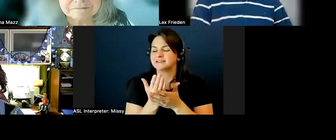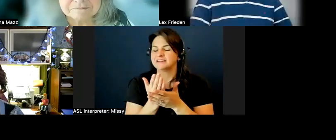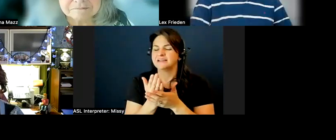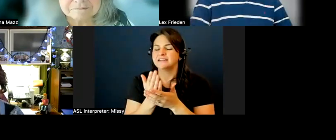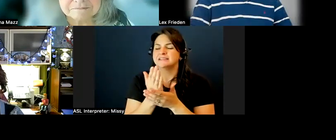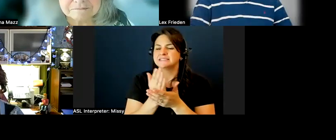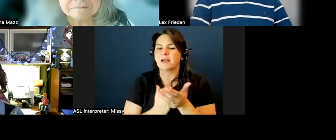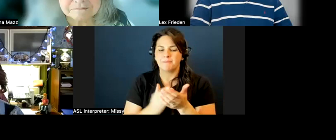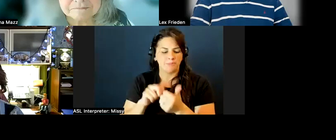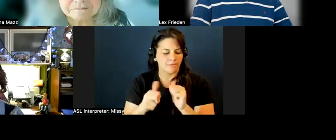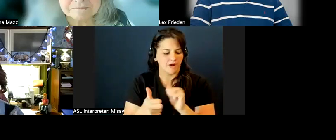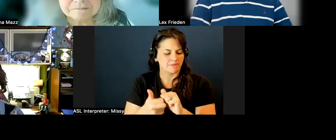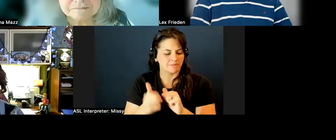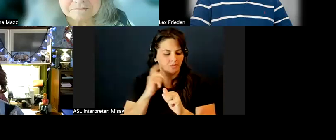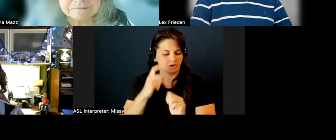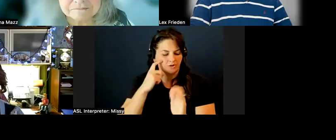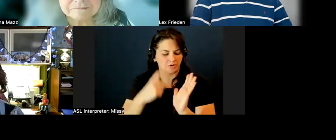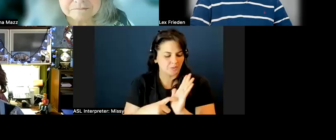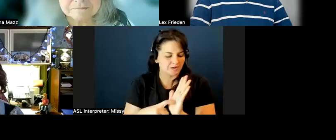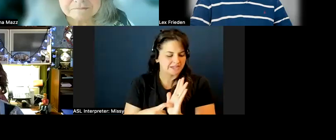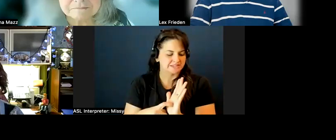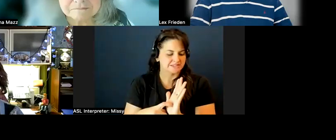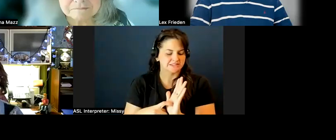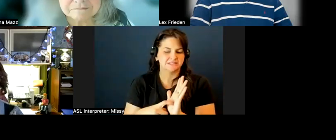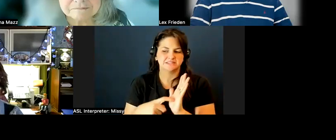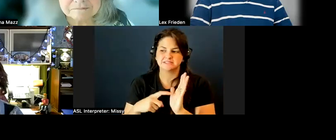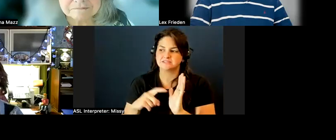the future with climate change in particular.